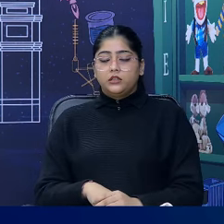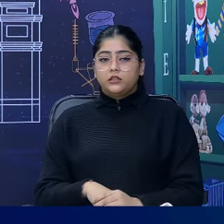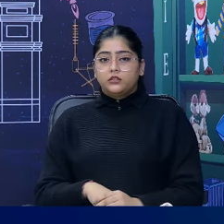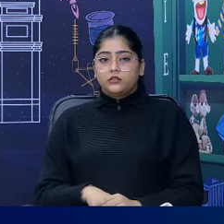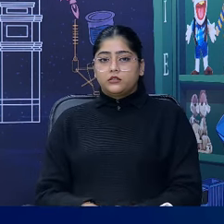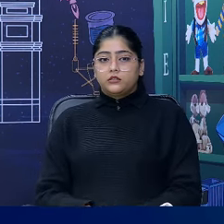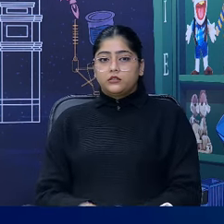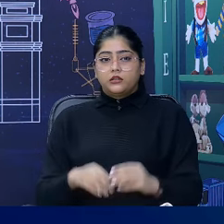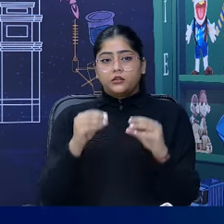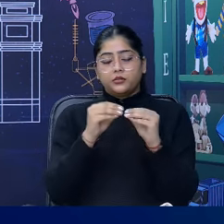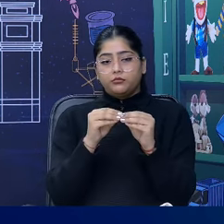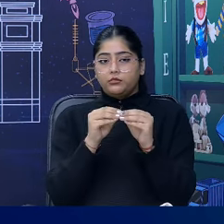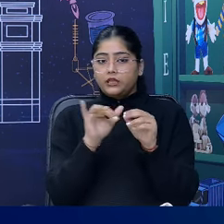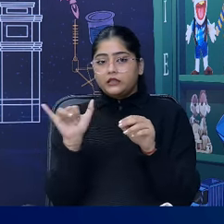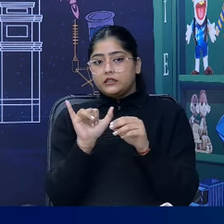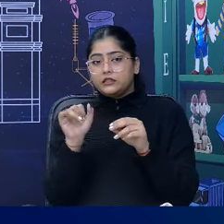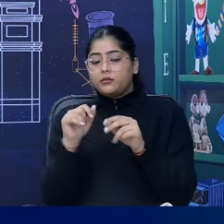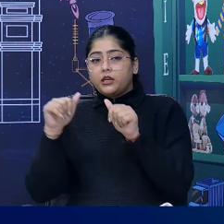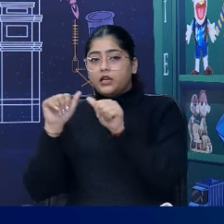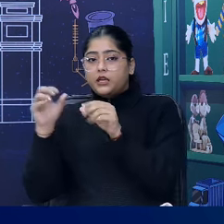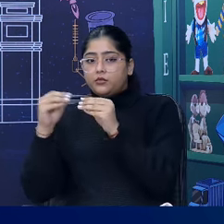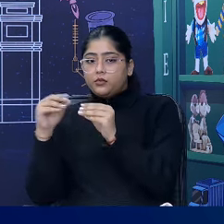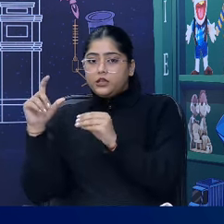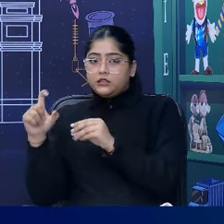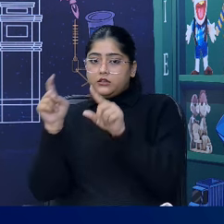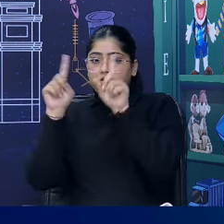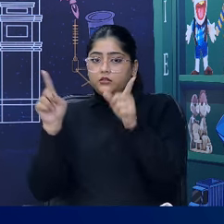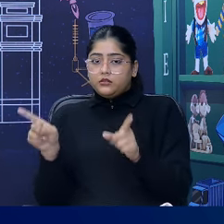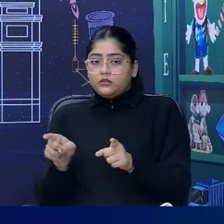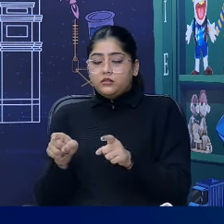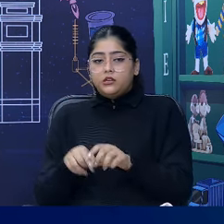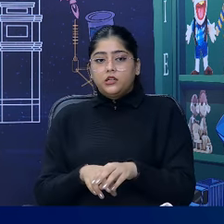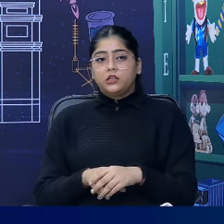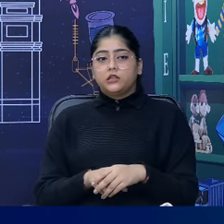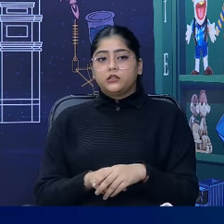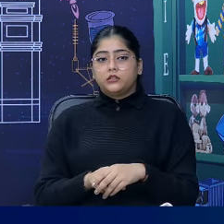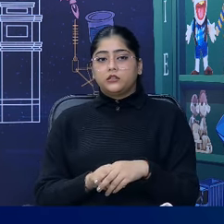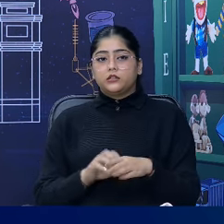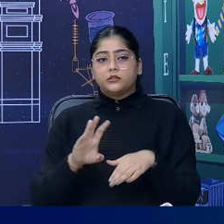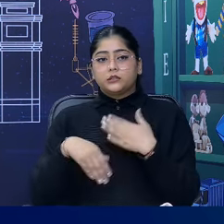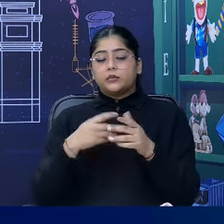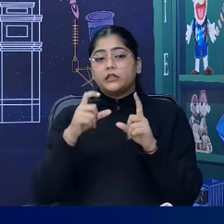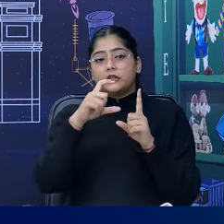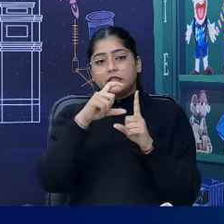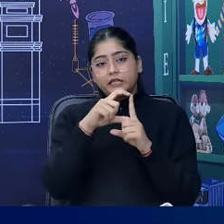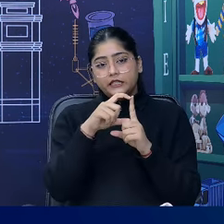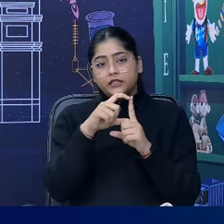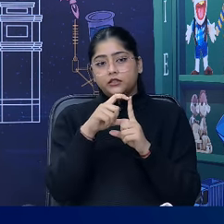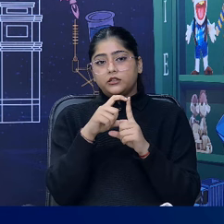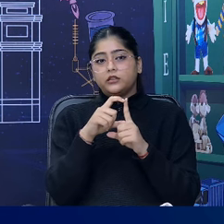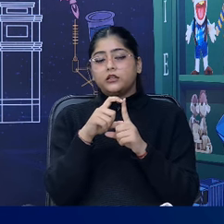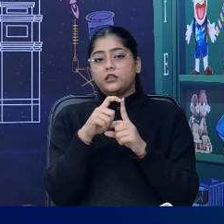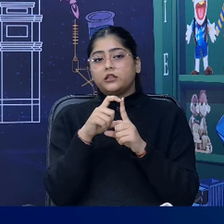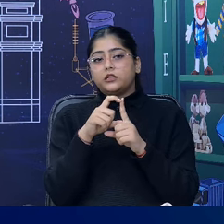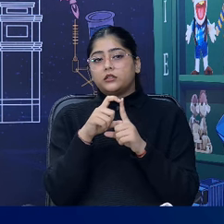and set B has also 3 elements A, B, C. And let us take one more set